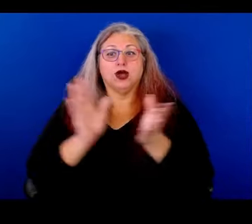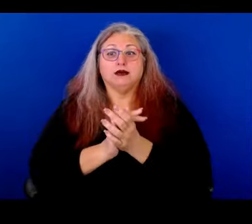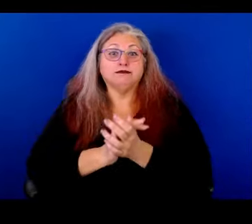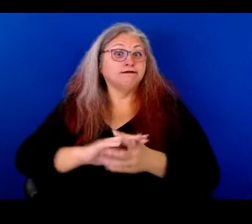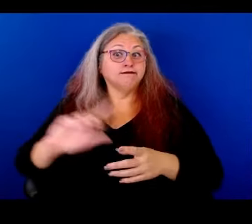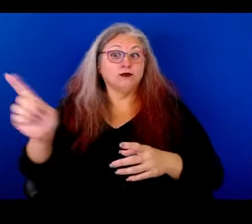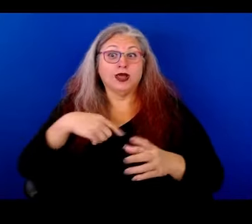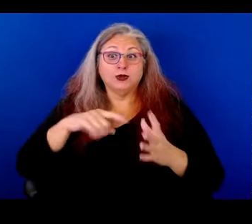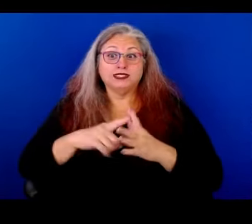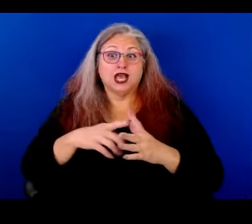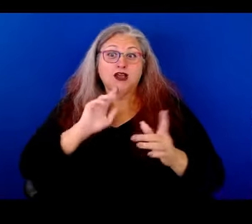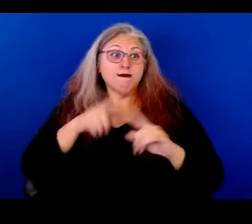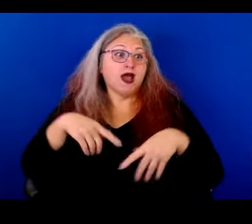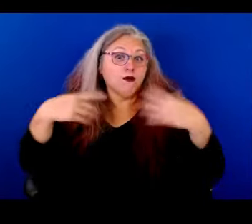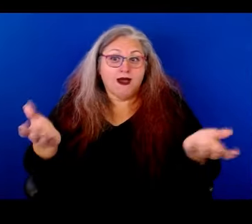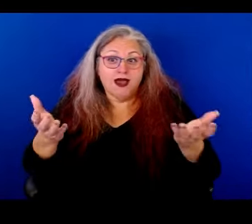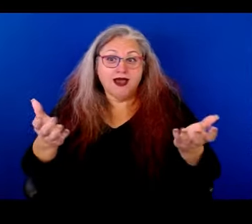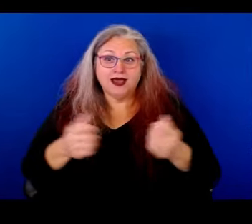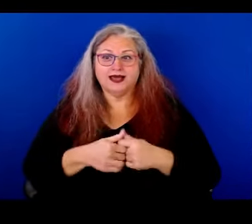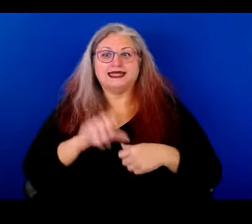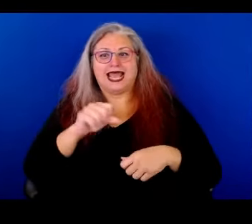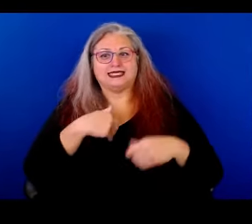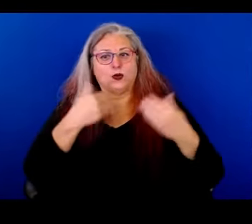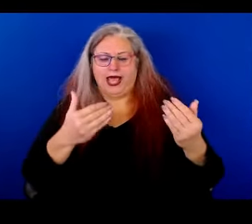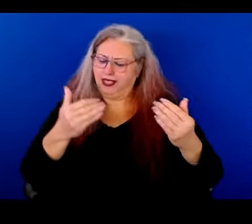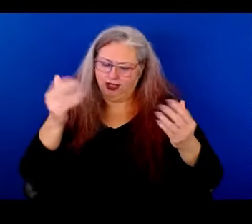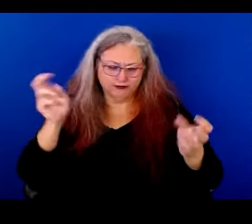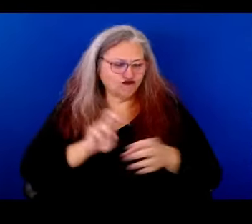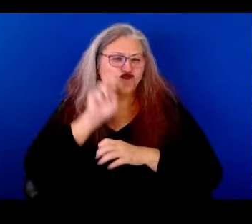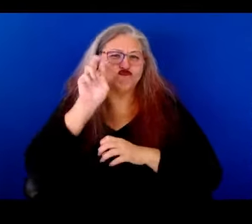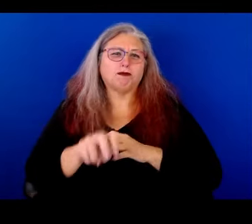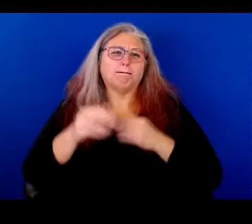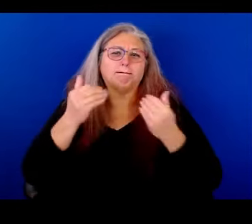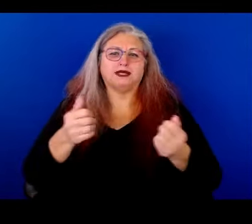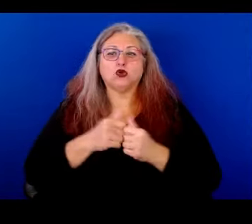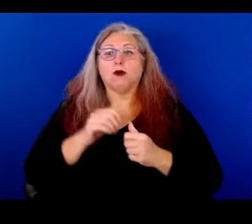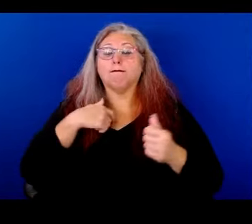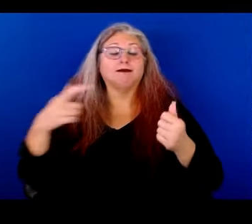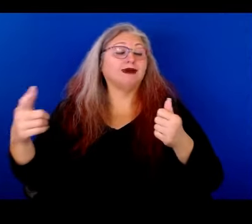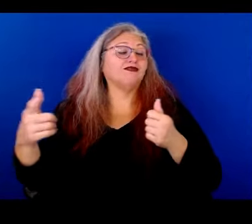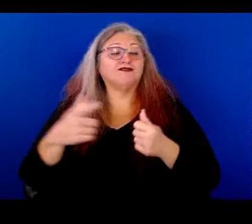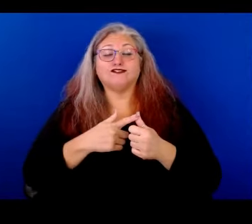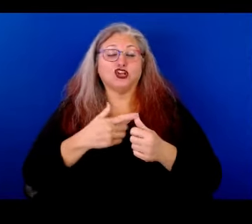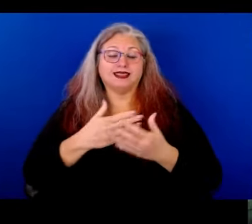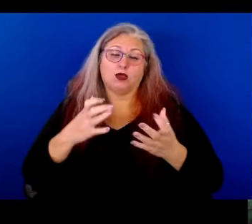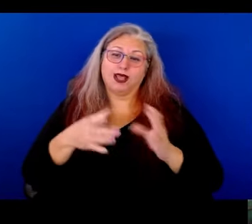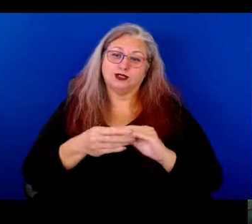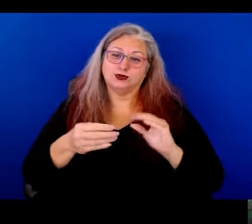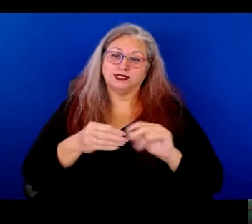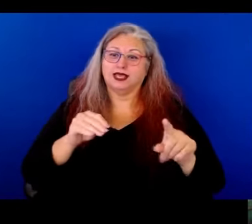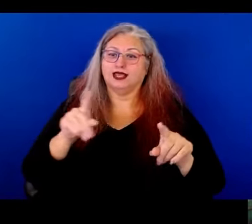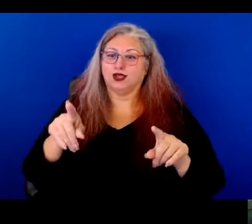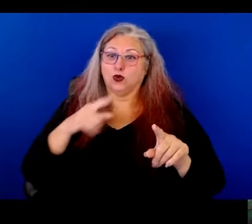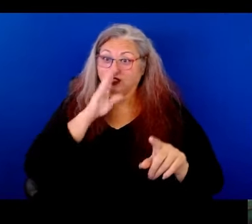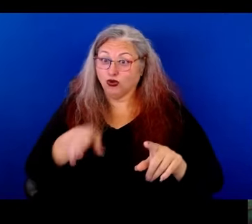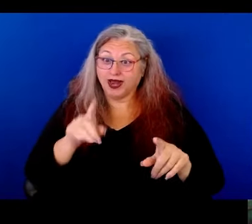we begin? What do we talk about? Yeah, let's get right into this. So the very first thing that we have to say, we're going today,